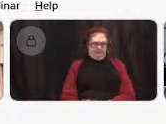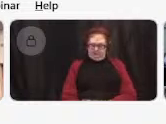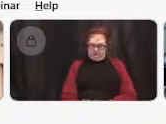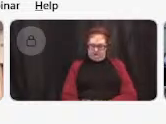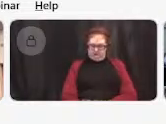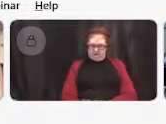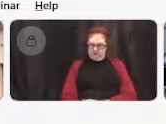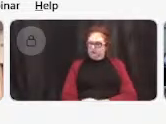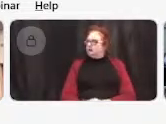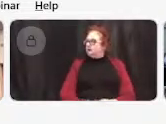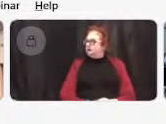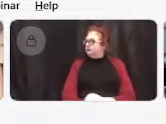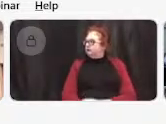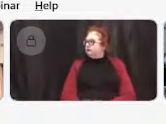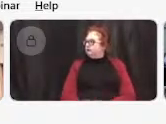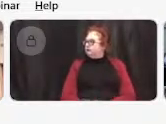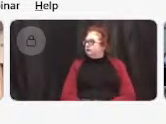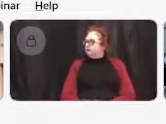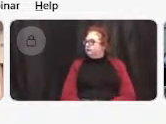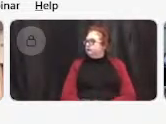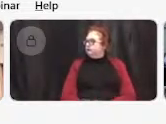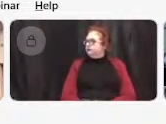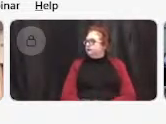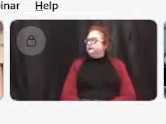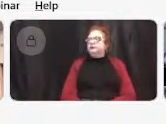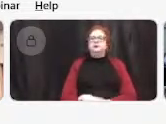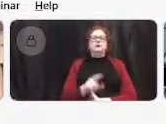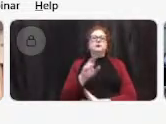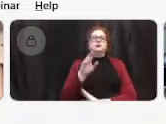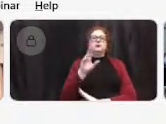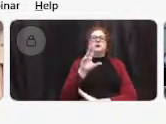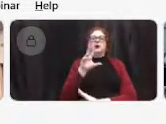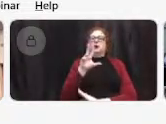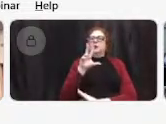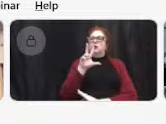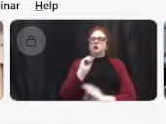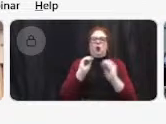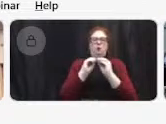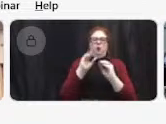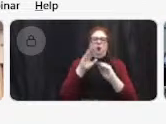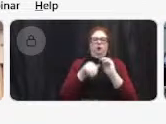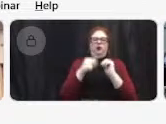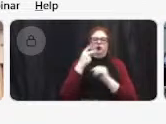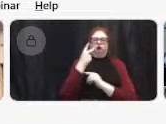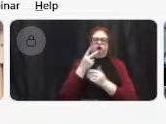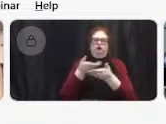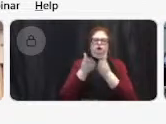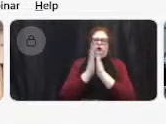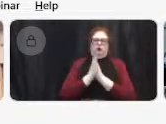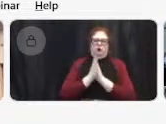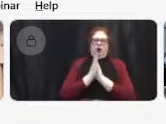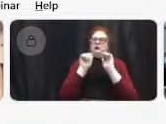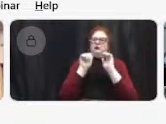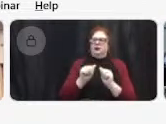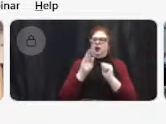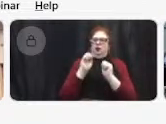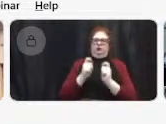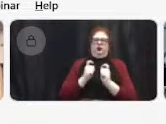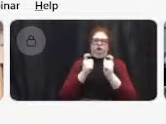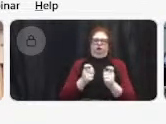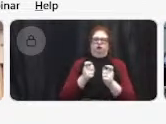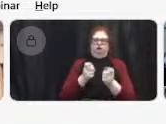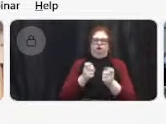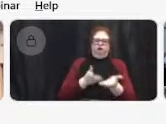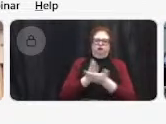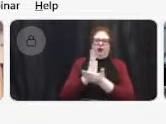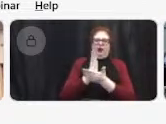In no case shall more than 2 requests for deferral from an applicant be granted. And when they do